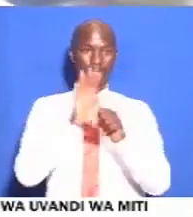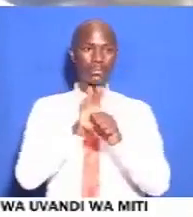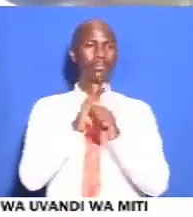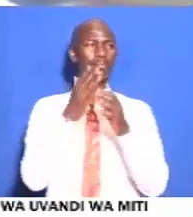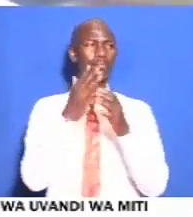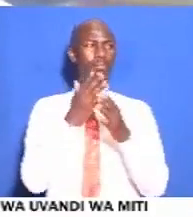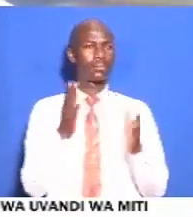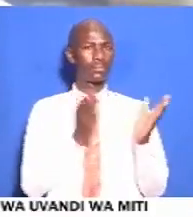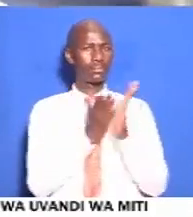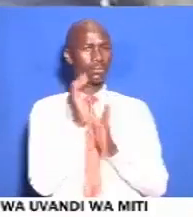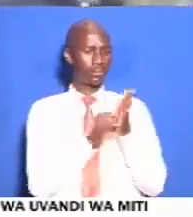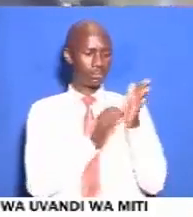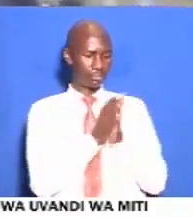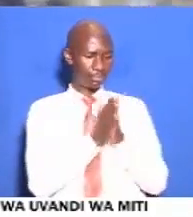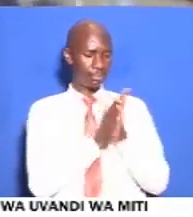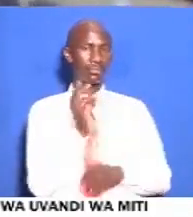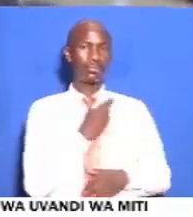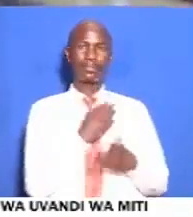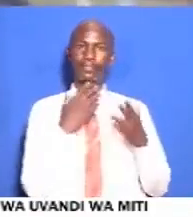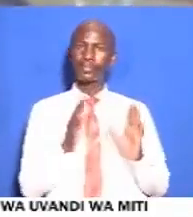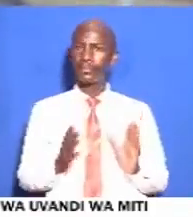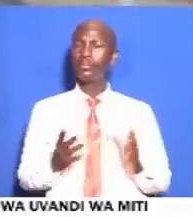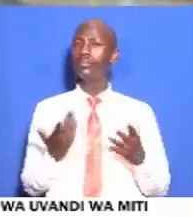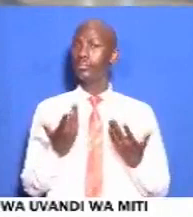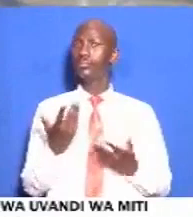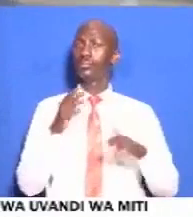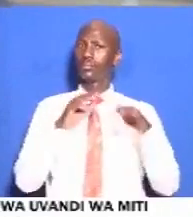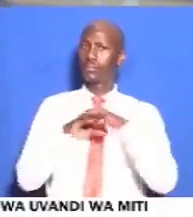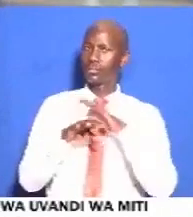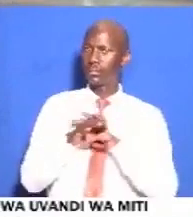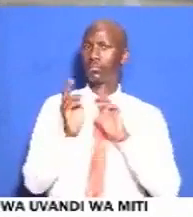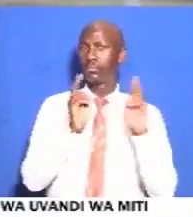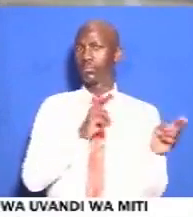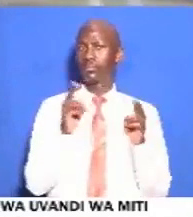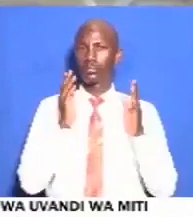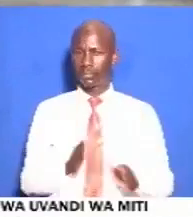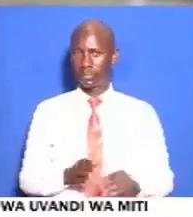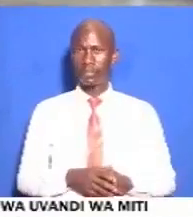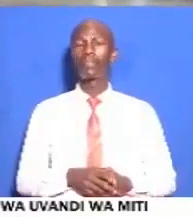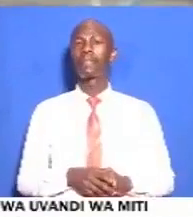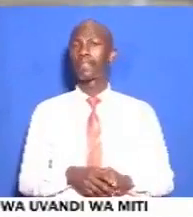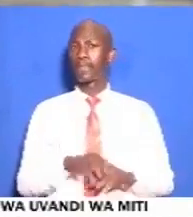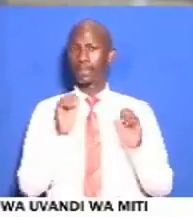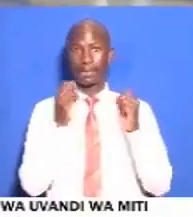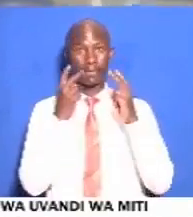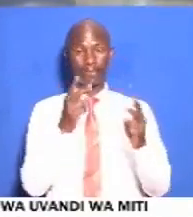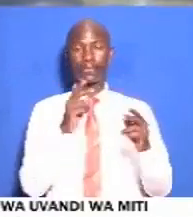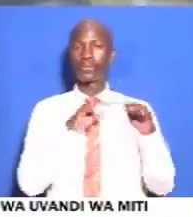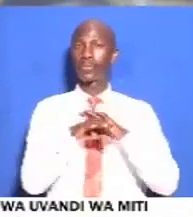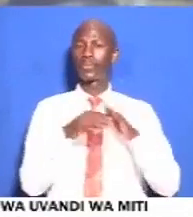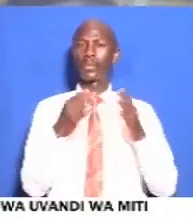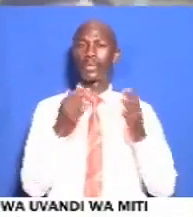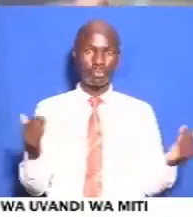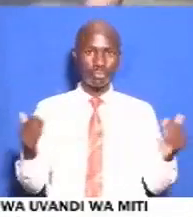through that, it has really motivated us to reach out to the common person. We can see we have reached out to the